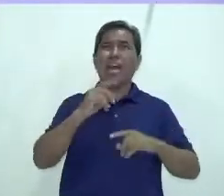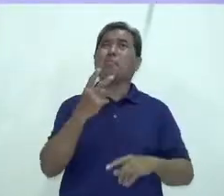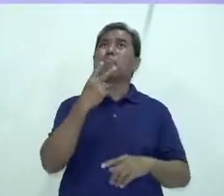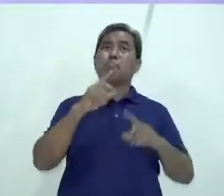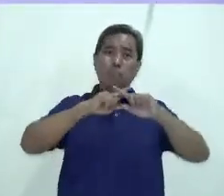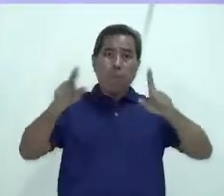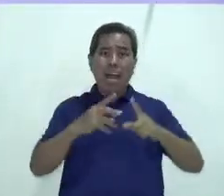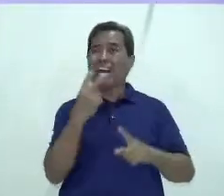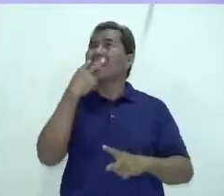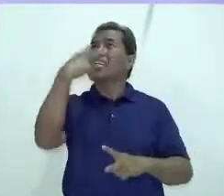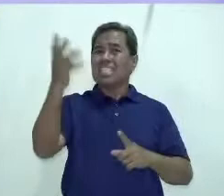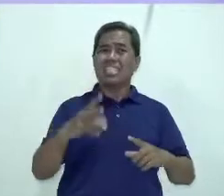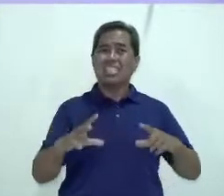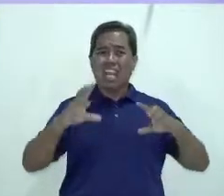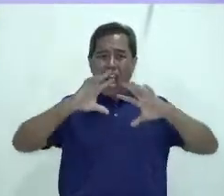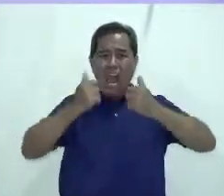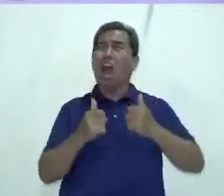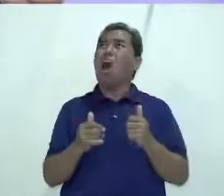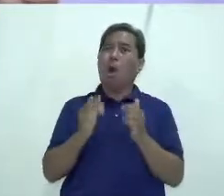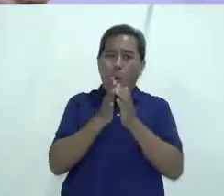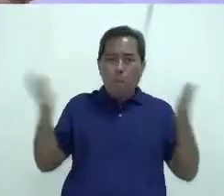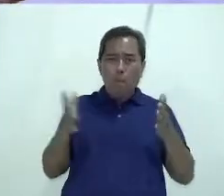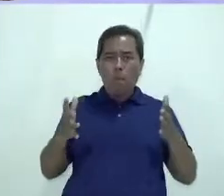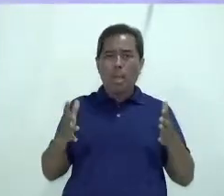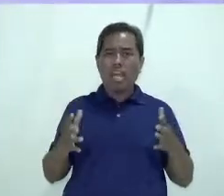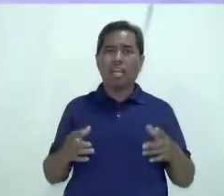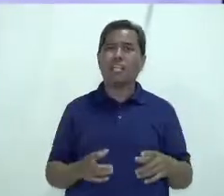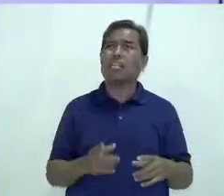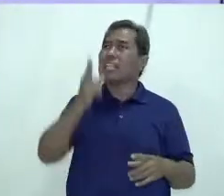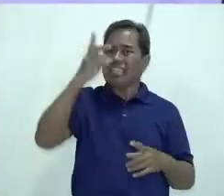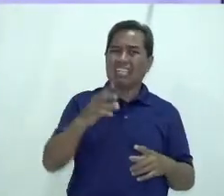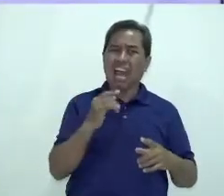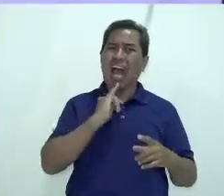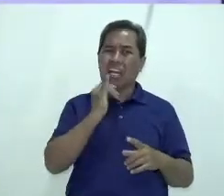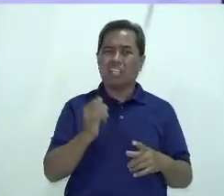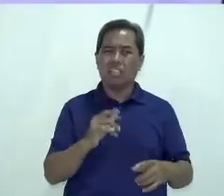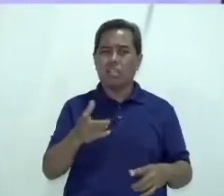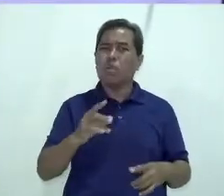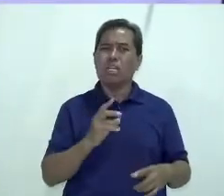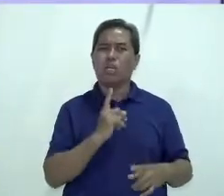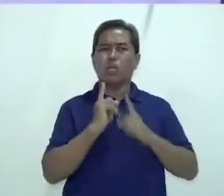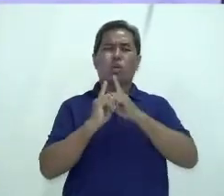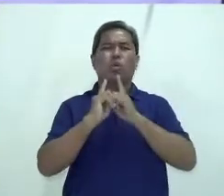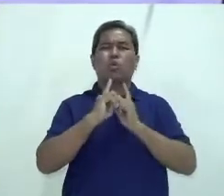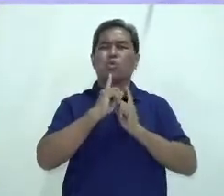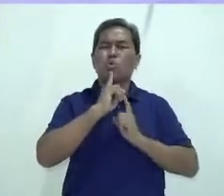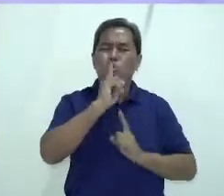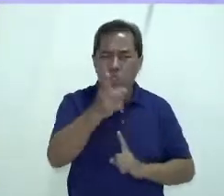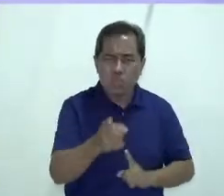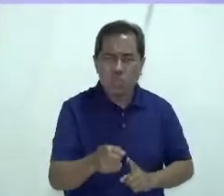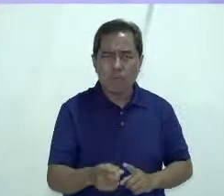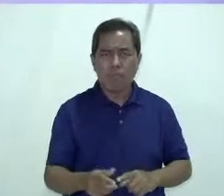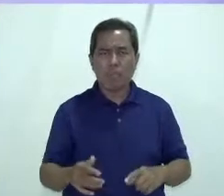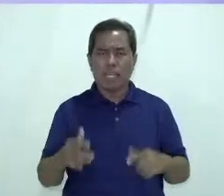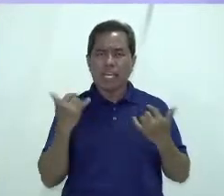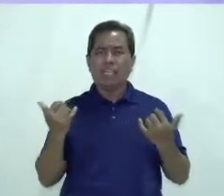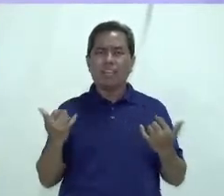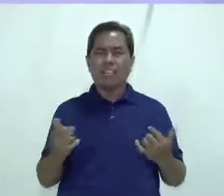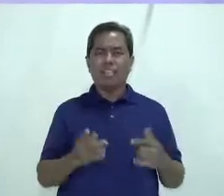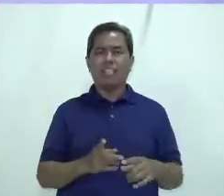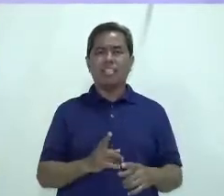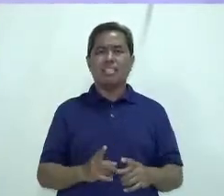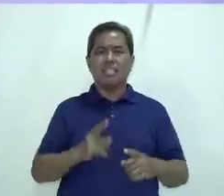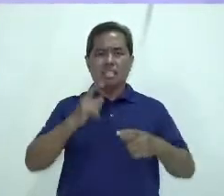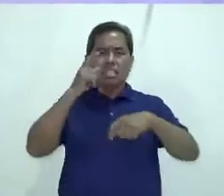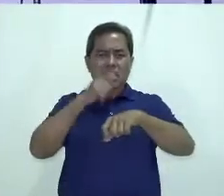would experience, you would be assured of my presence. And it is in that moment that God begins to